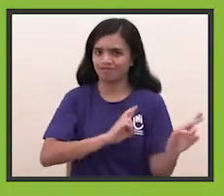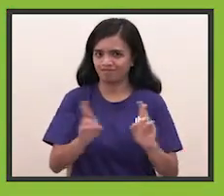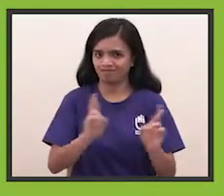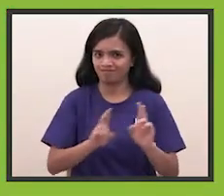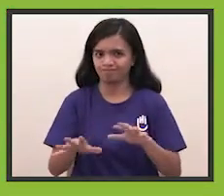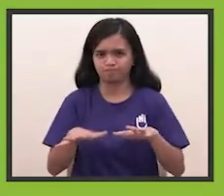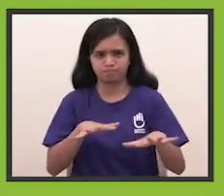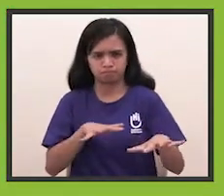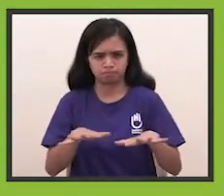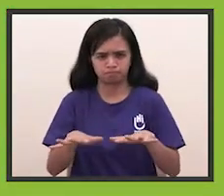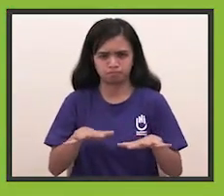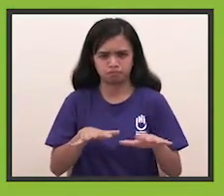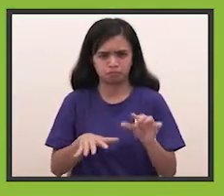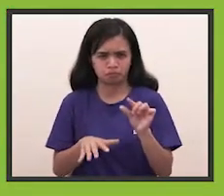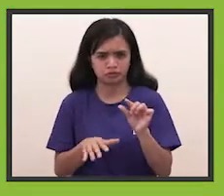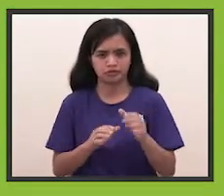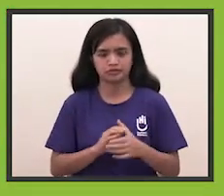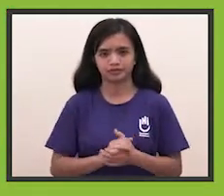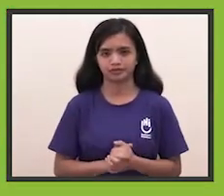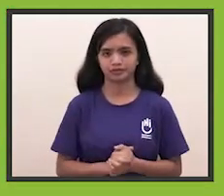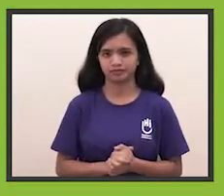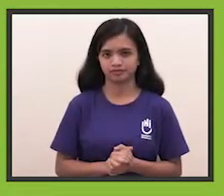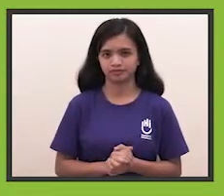for aftershocks.